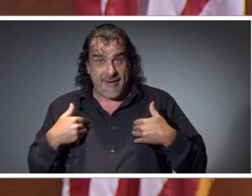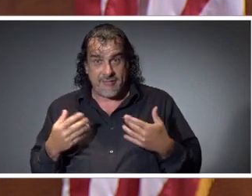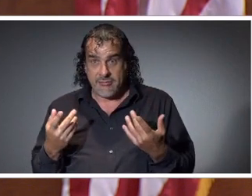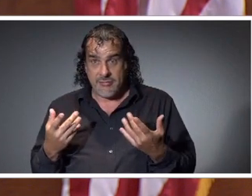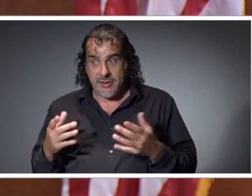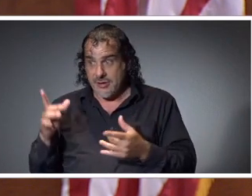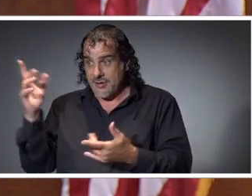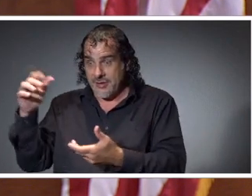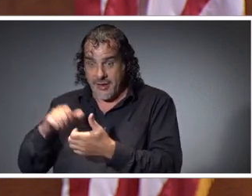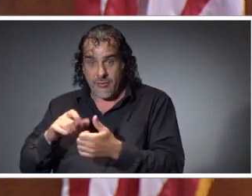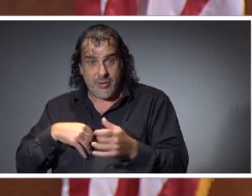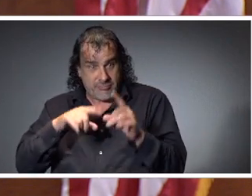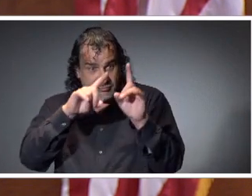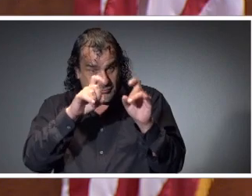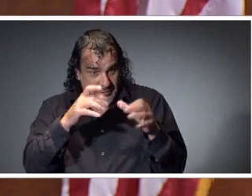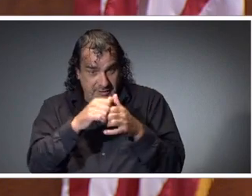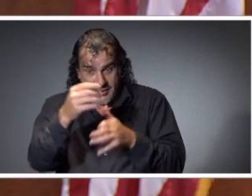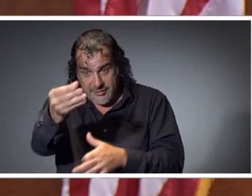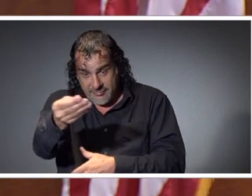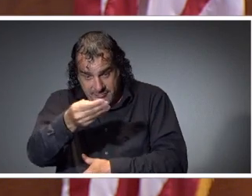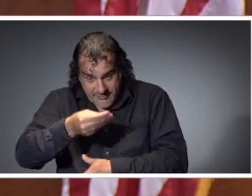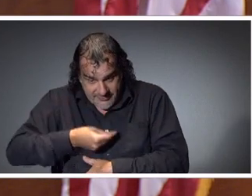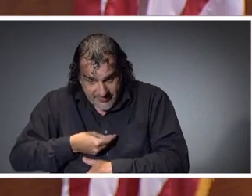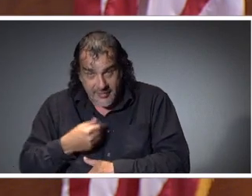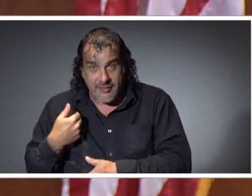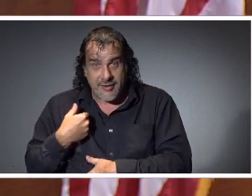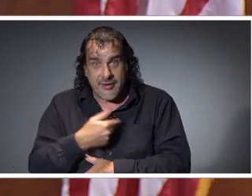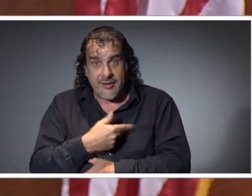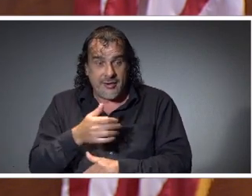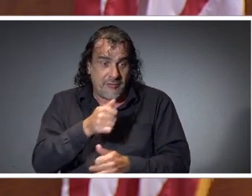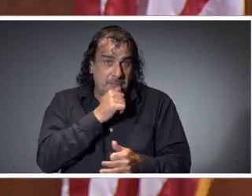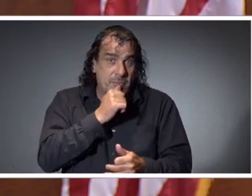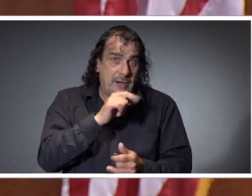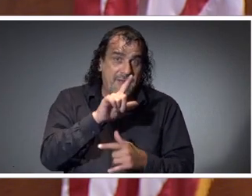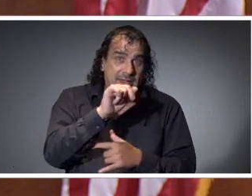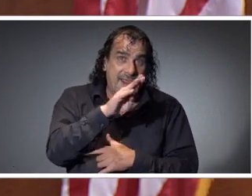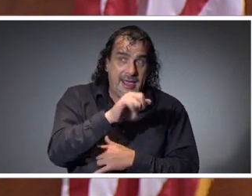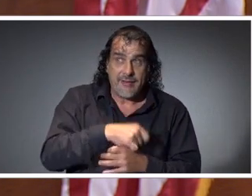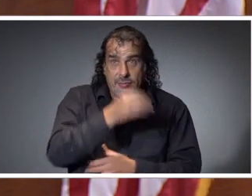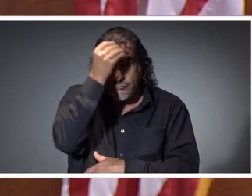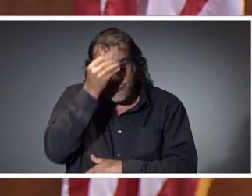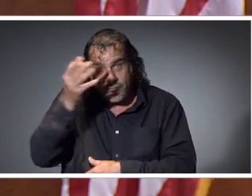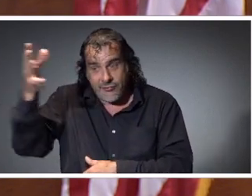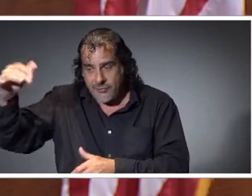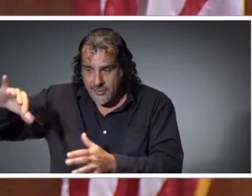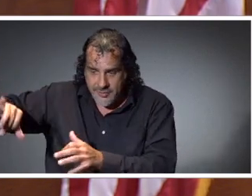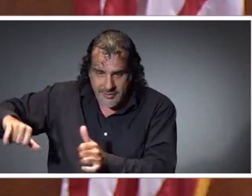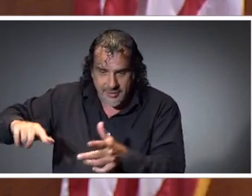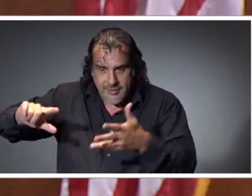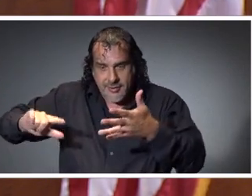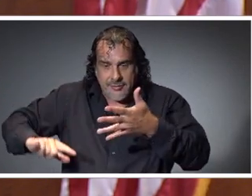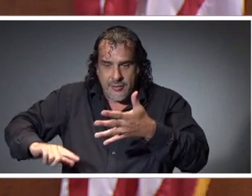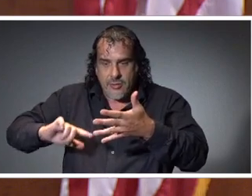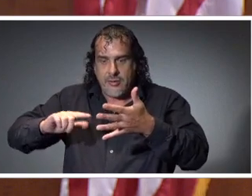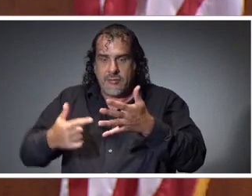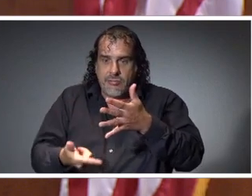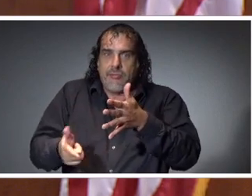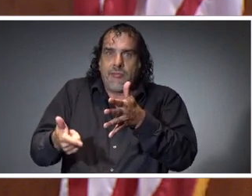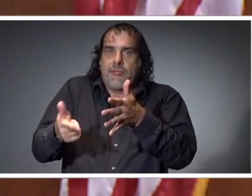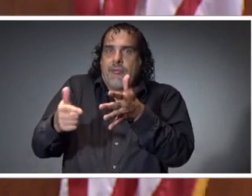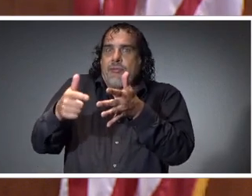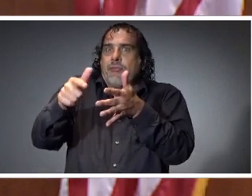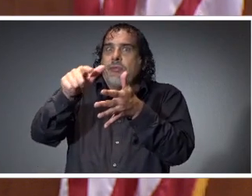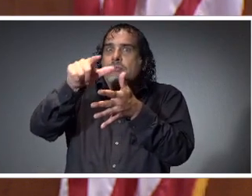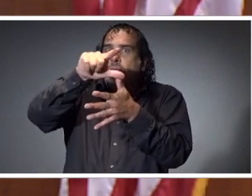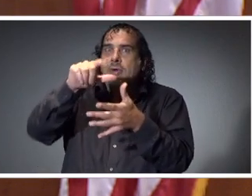then provided the information to us, to the Department of Health, by private labs. That's just the nature of where we find ourselves,